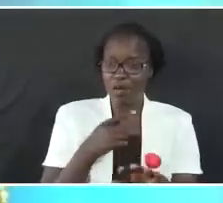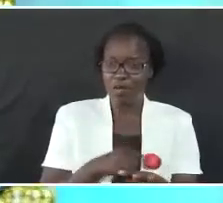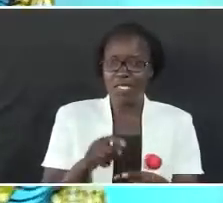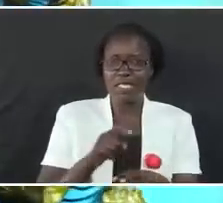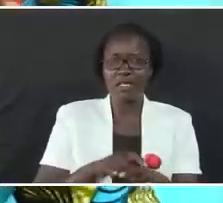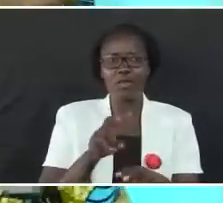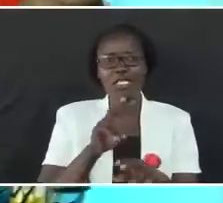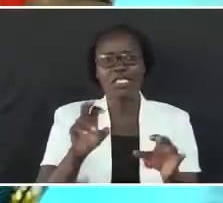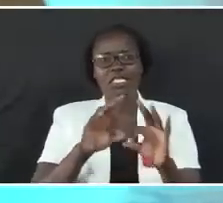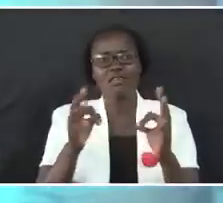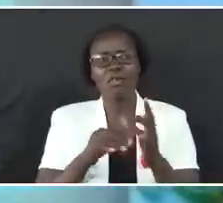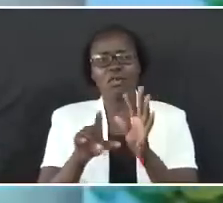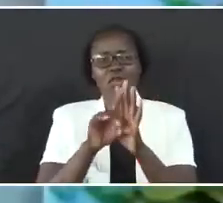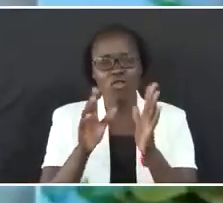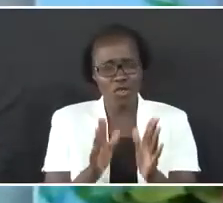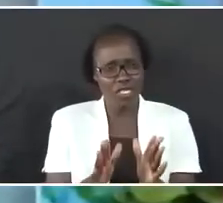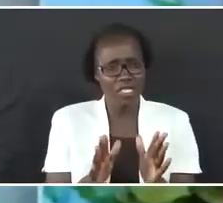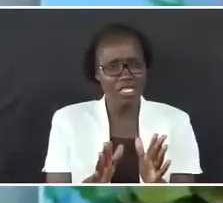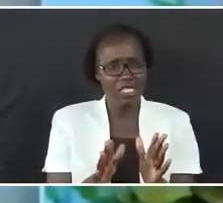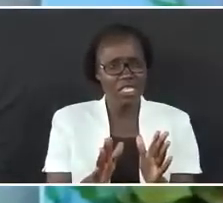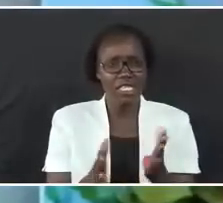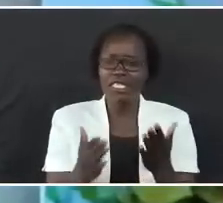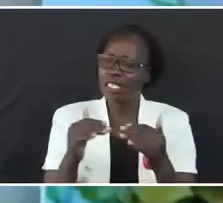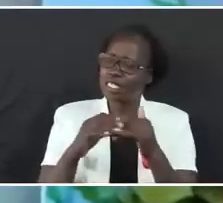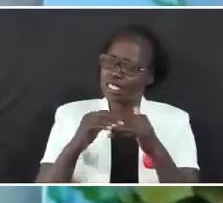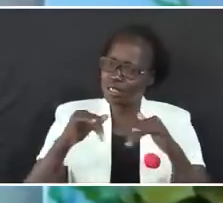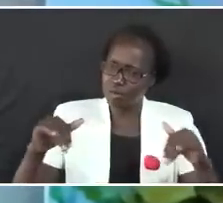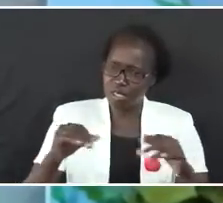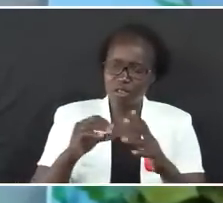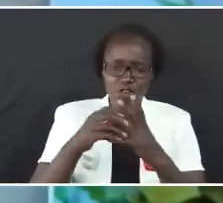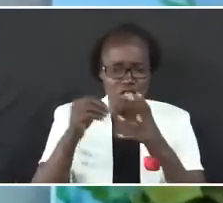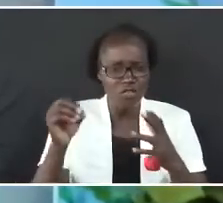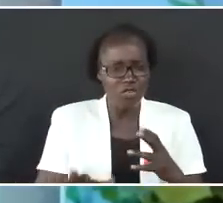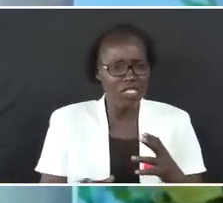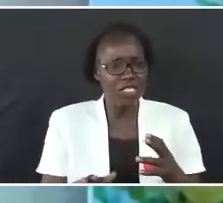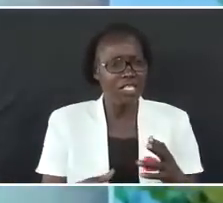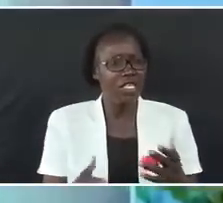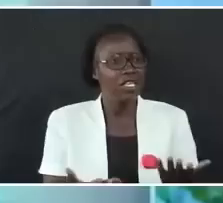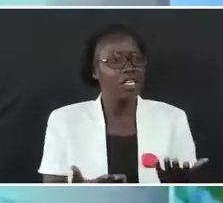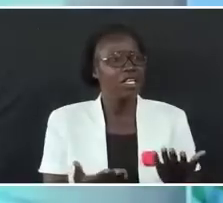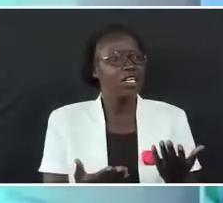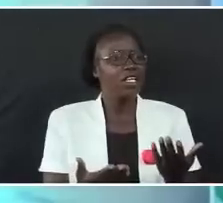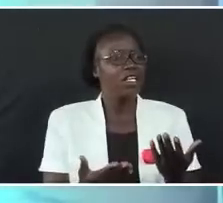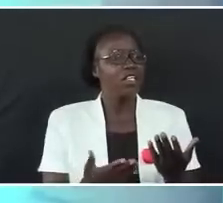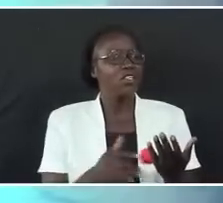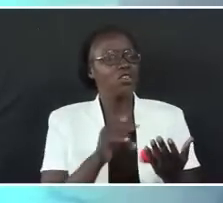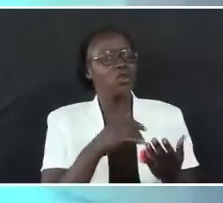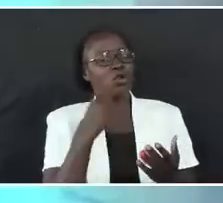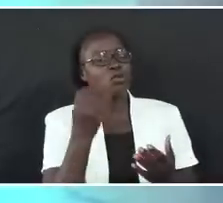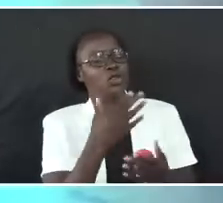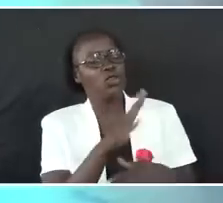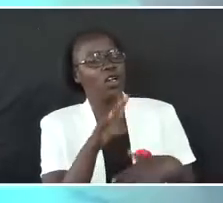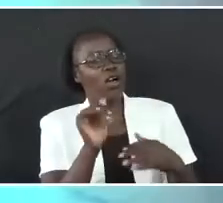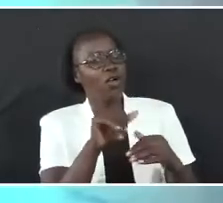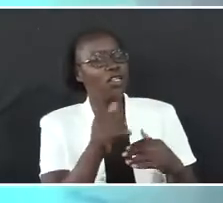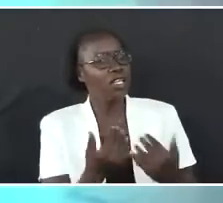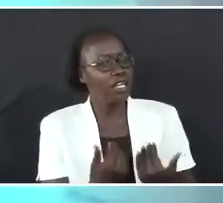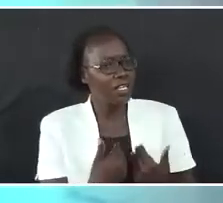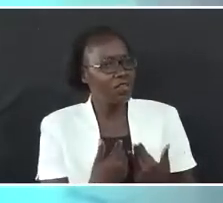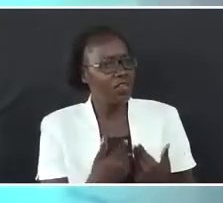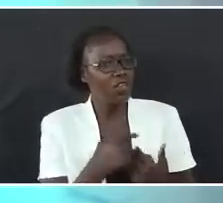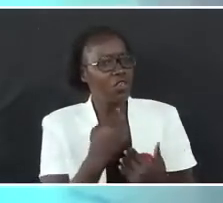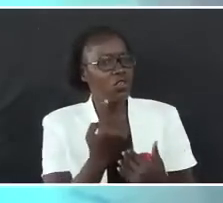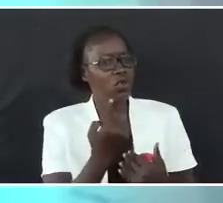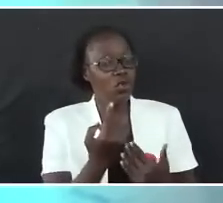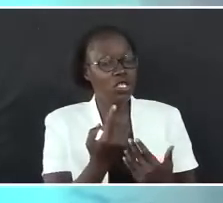the families of lawyers, they're either separated or divorced. I said, you can have a beautiful family. You only